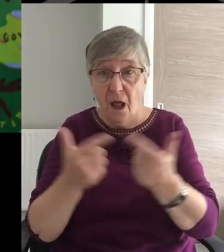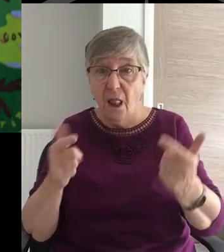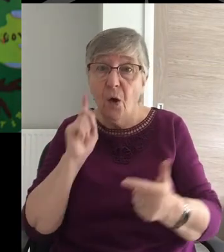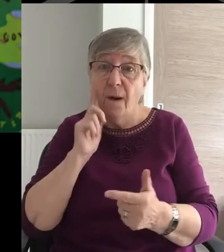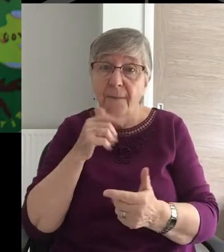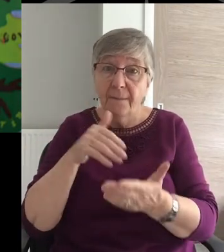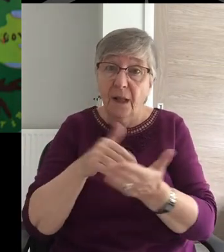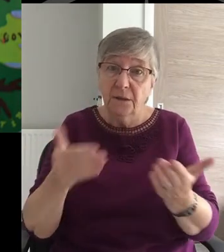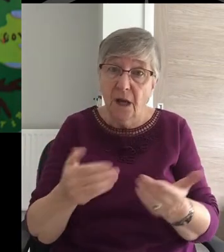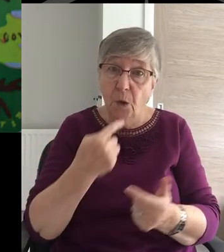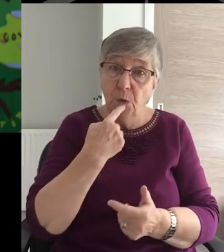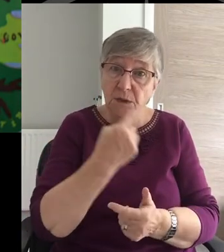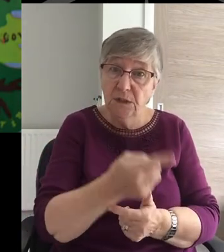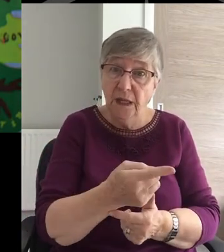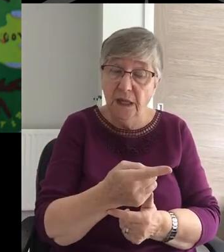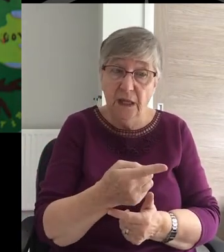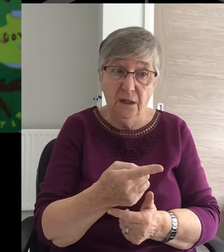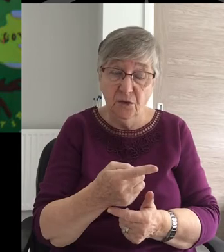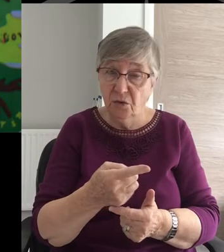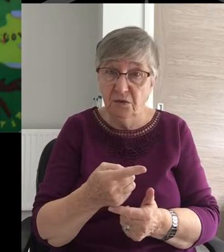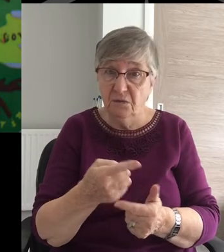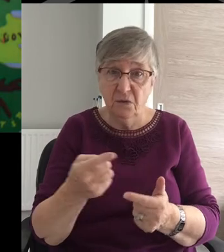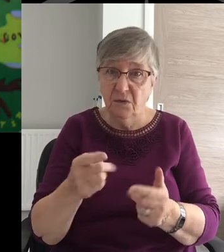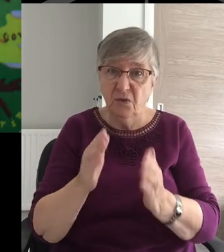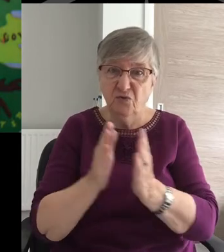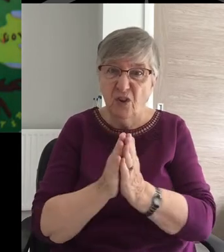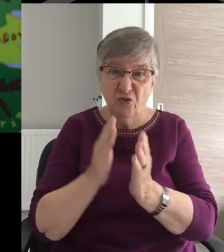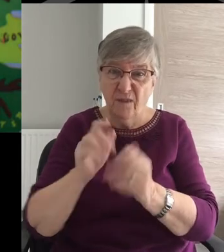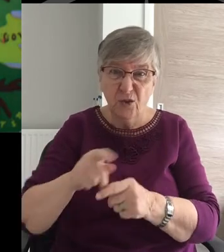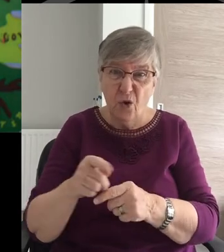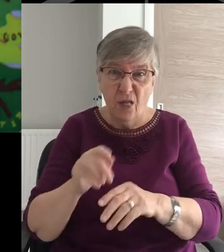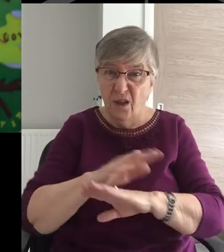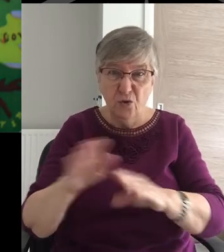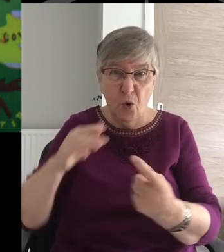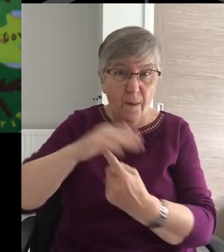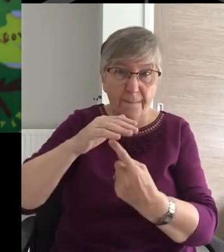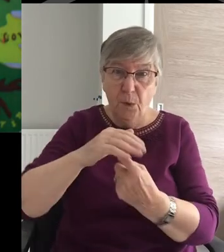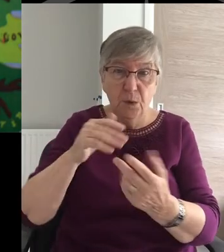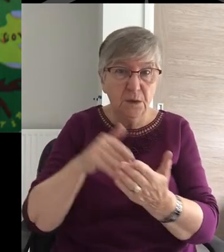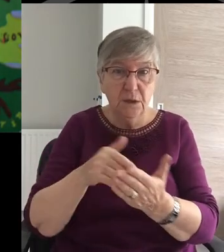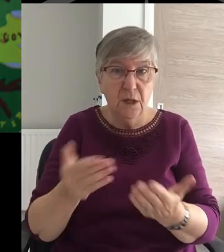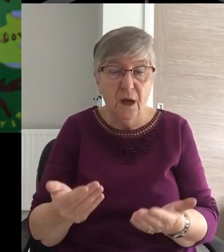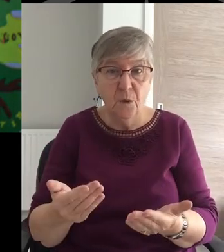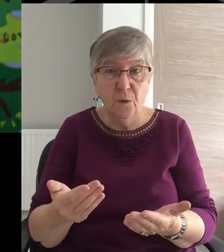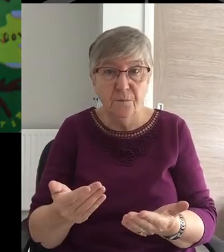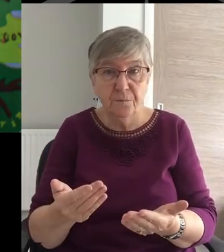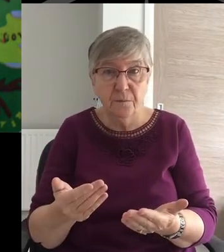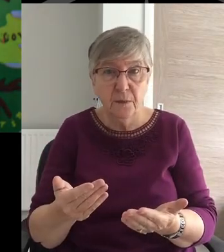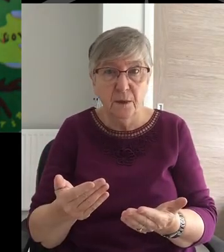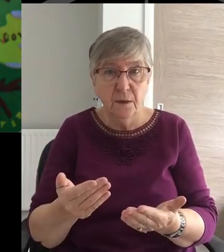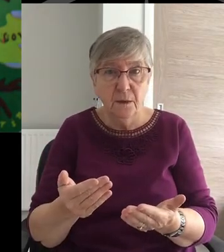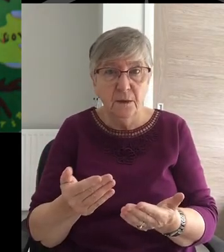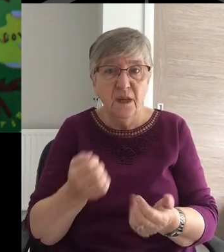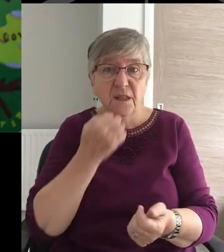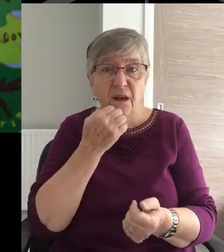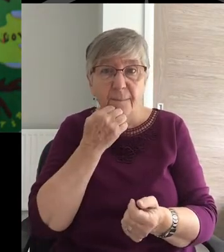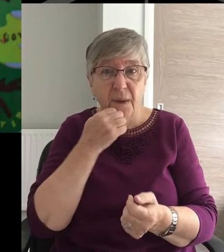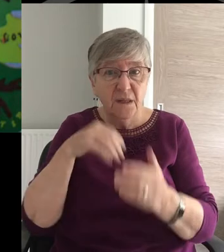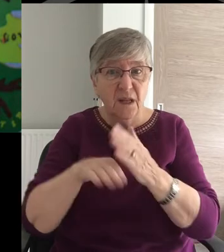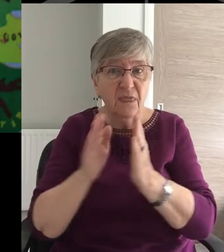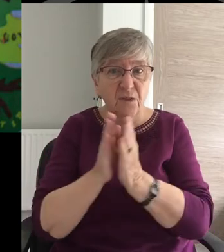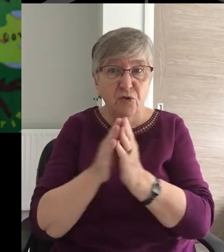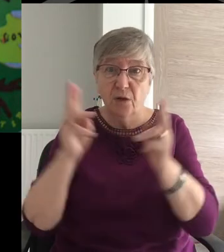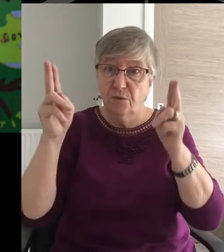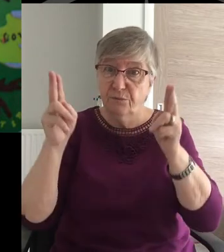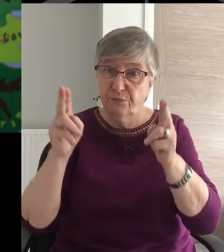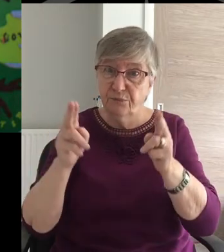folks out there saying, even so, we still have too many. There's the weakening of church numbers and